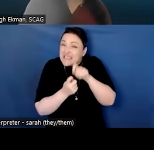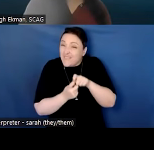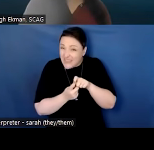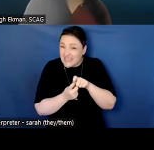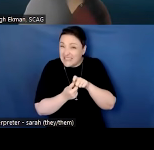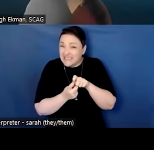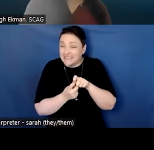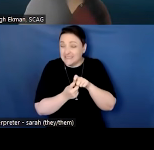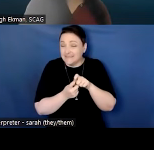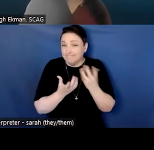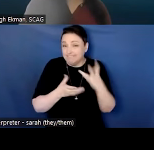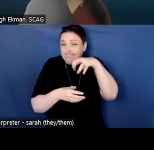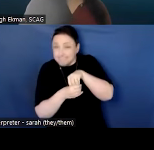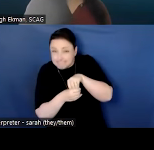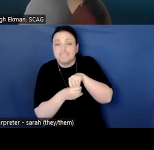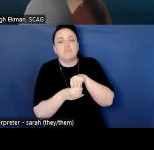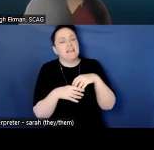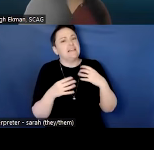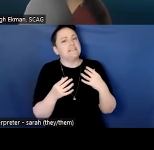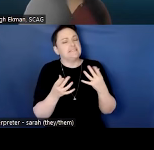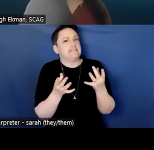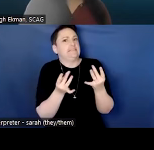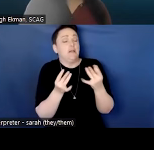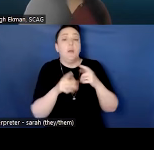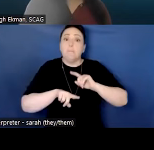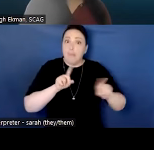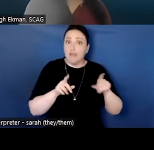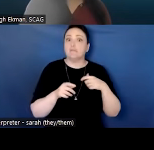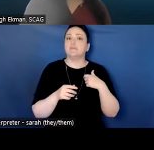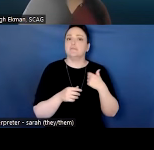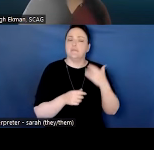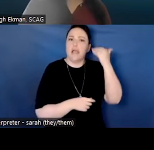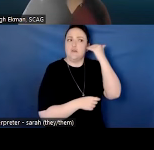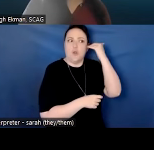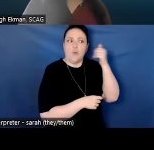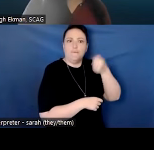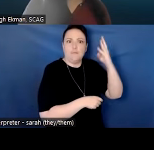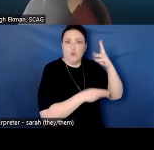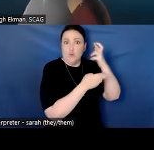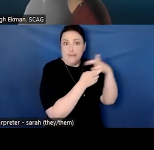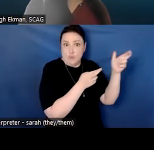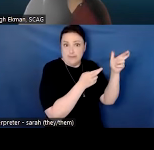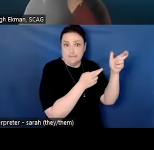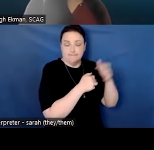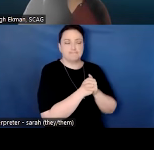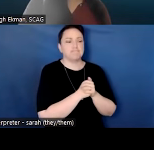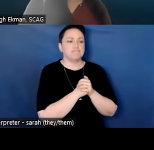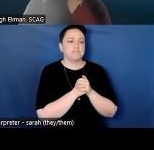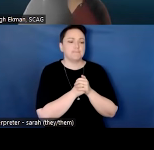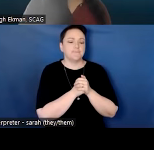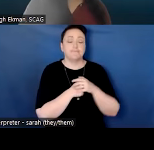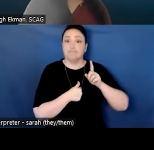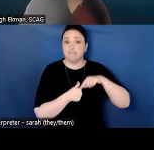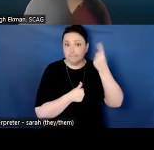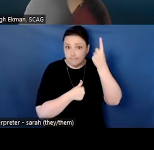are a couple of resources that I think I might be able to help you out and point you to. One is I'm aware